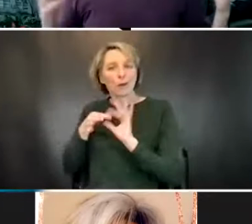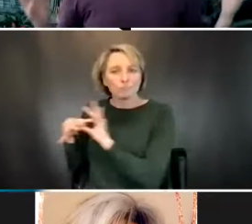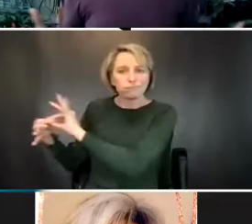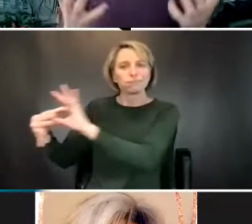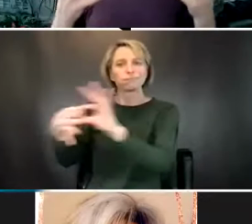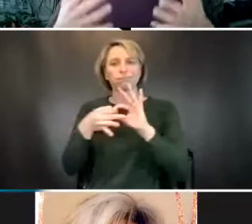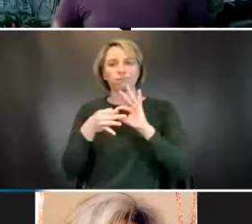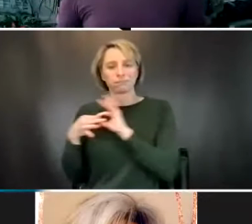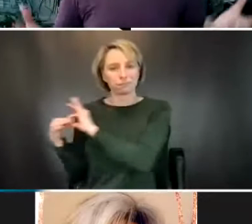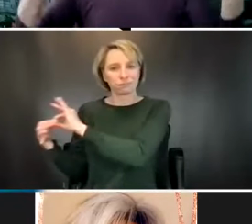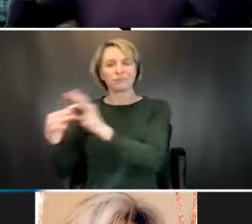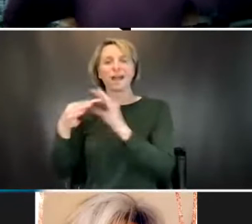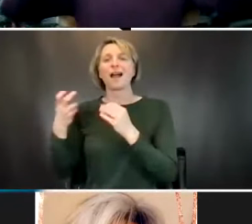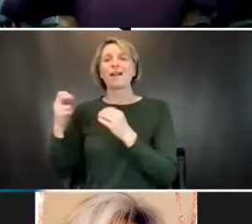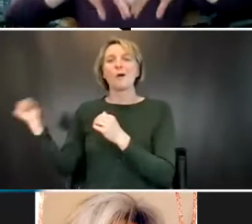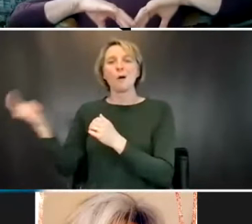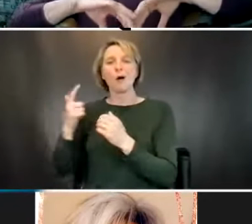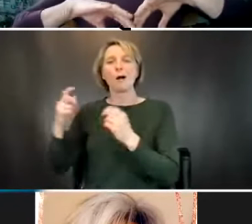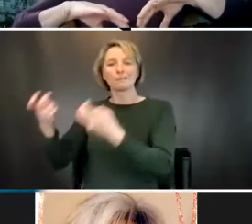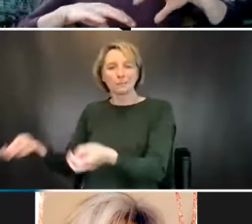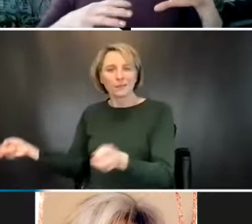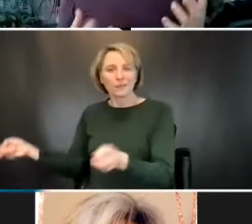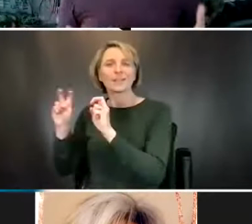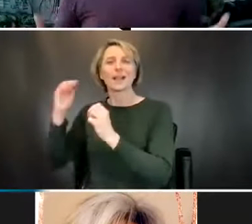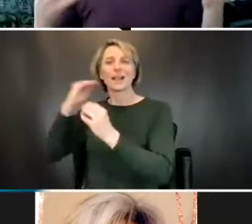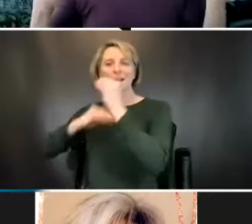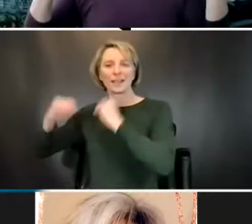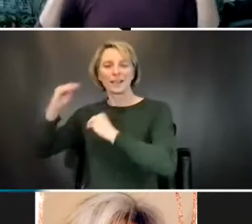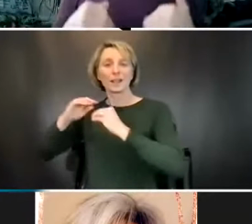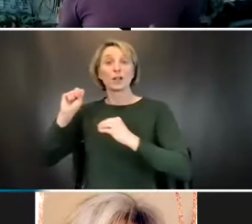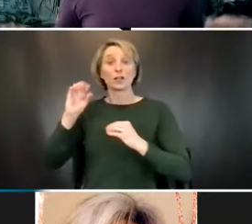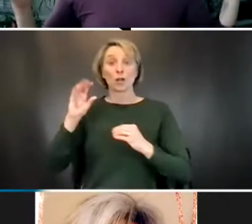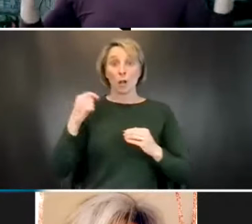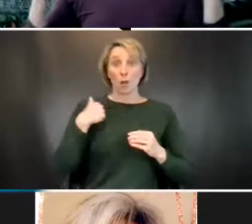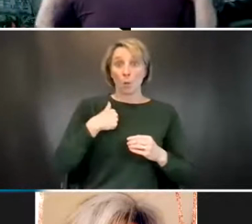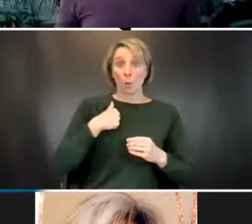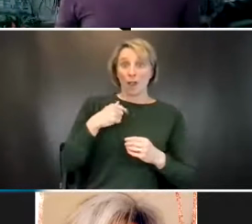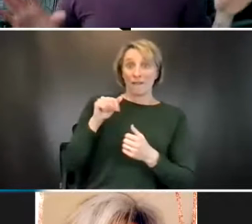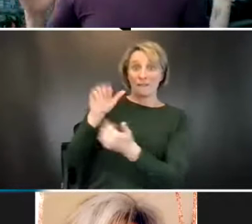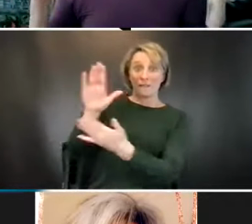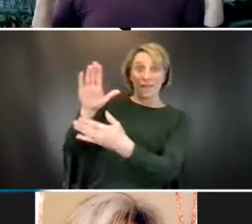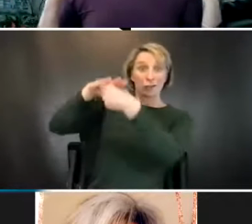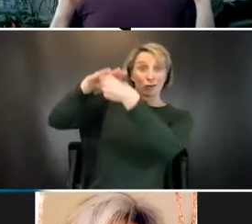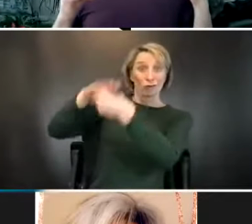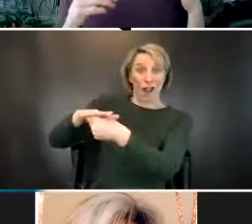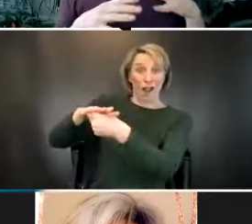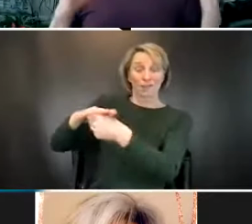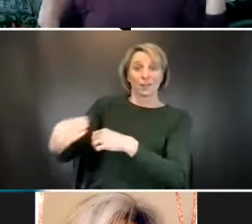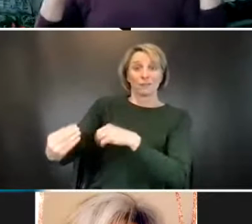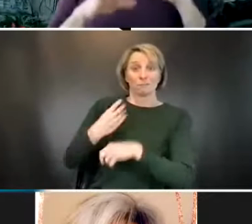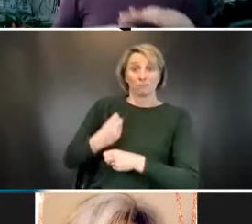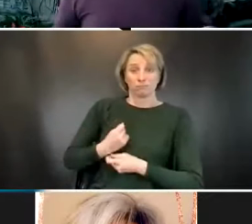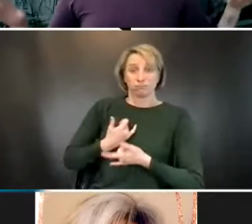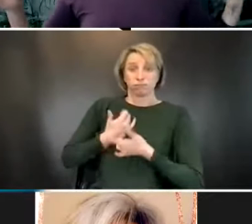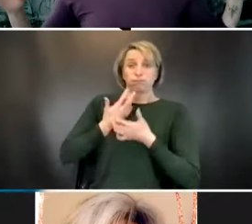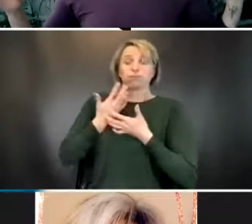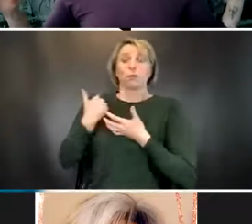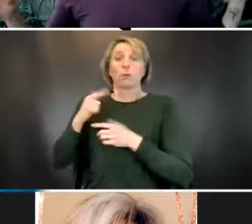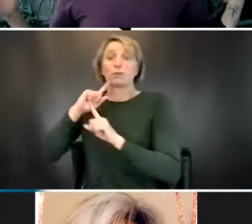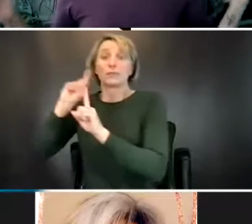And this feast, so now we're refilling the system with good food and nutrition. And then there's